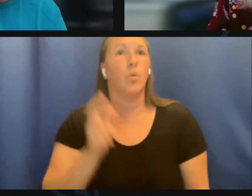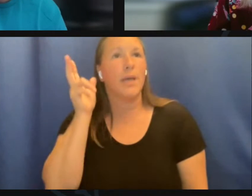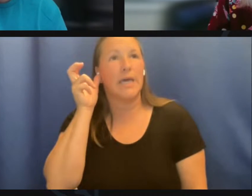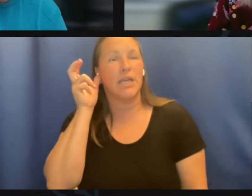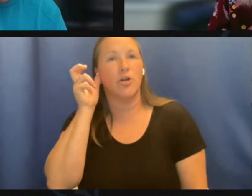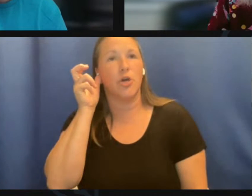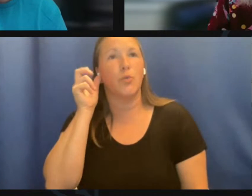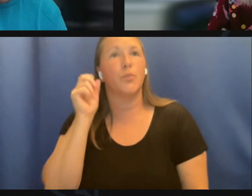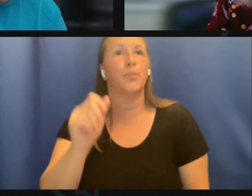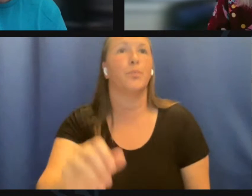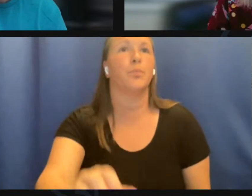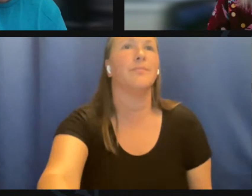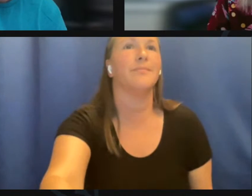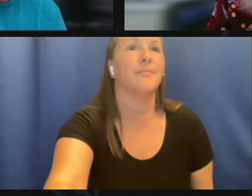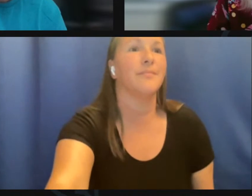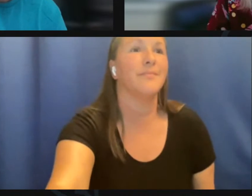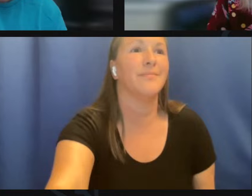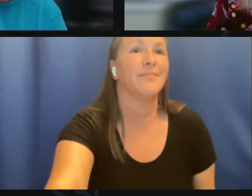We can't hear you.